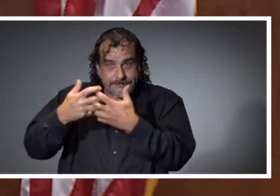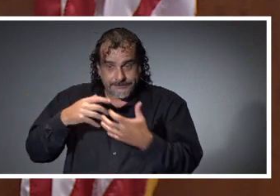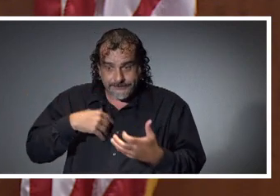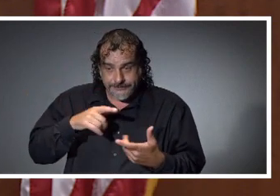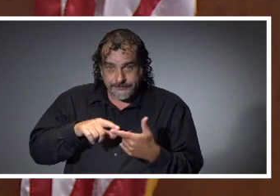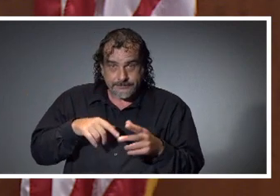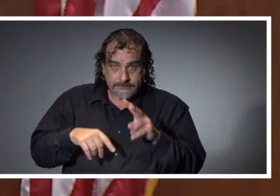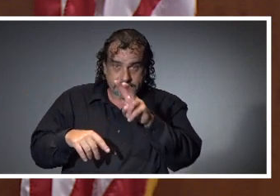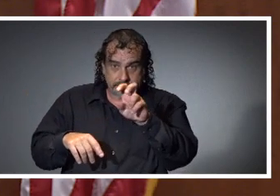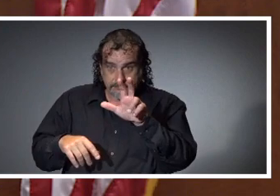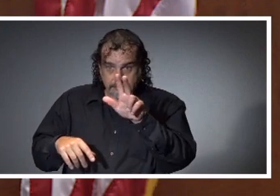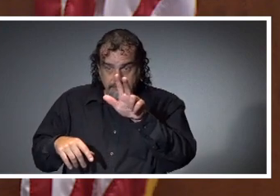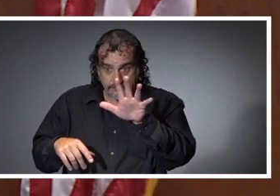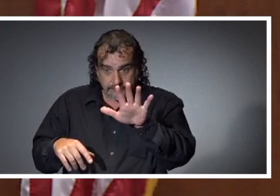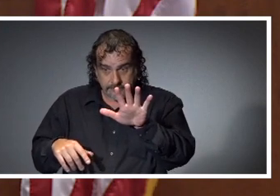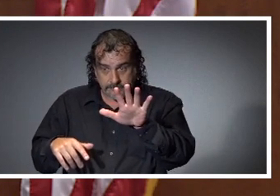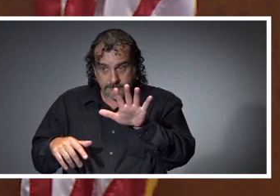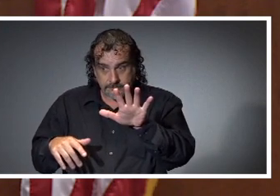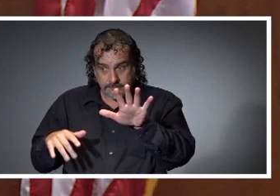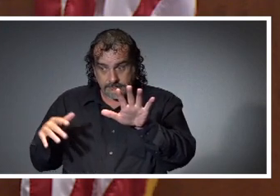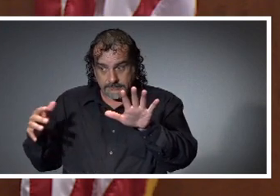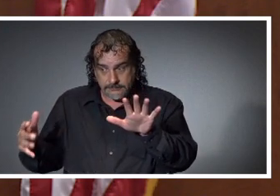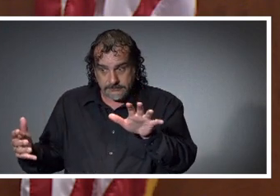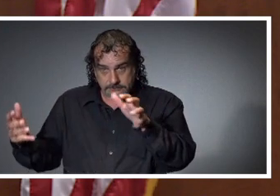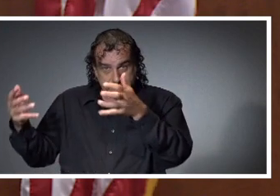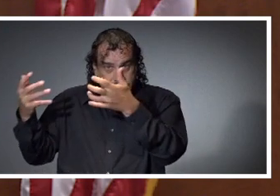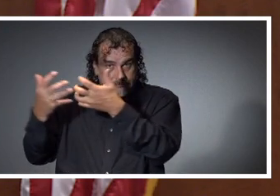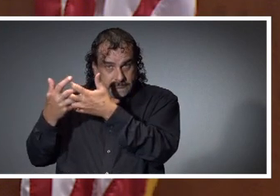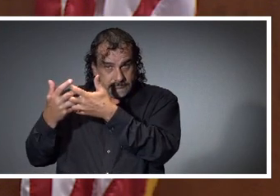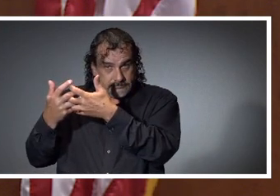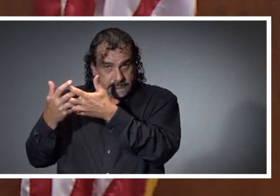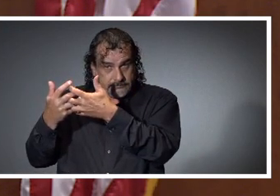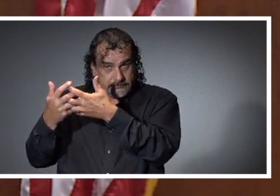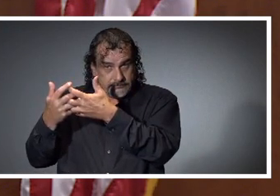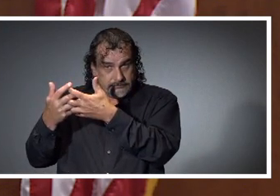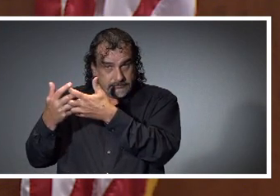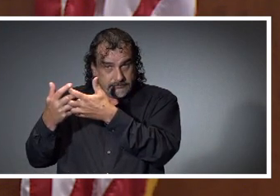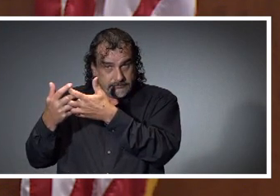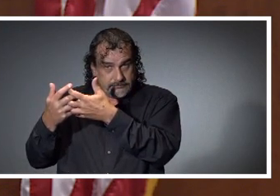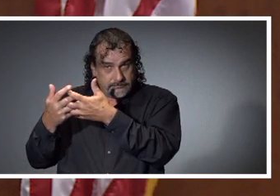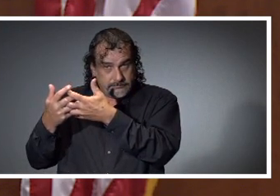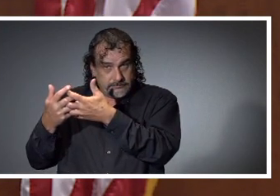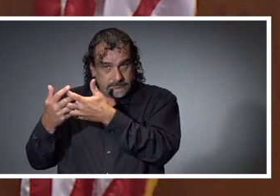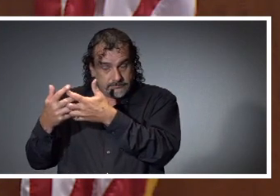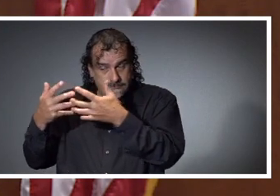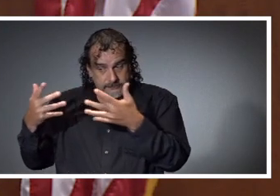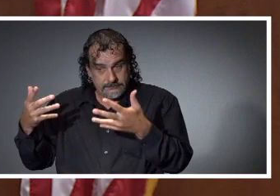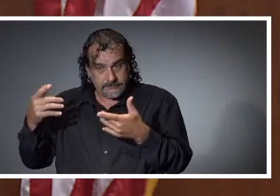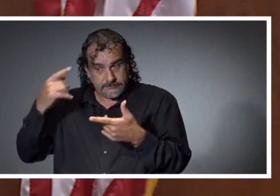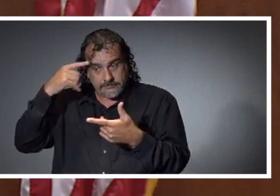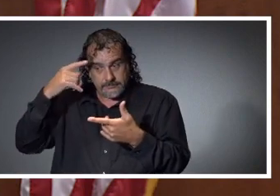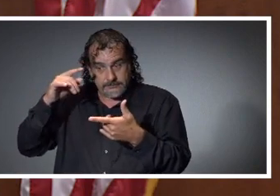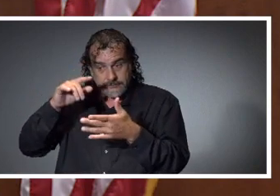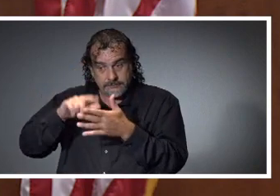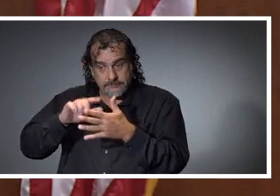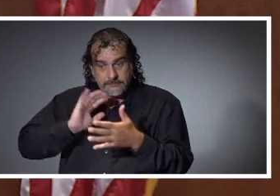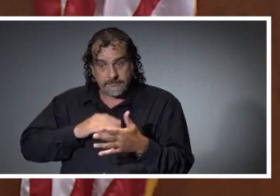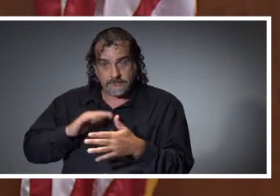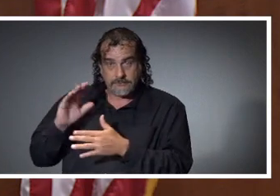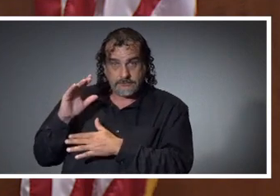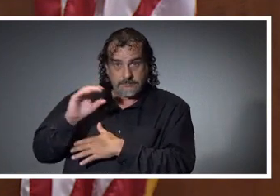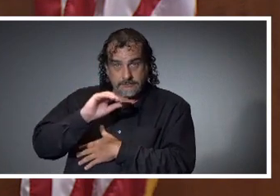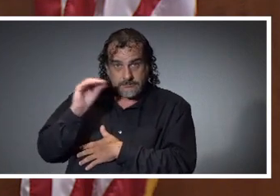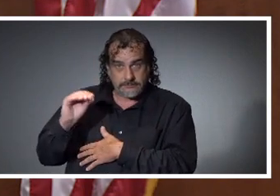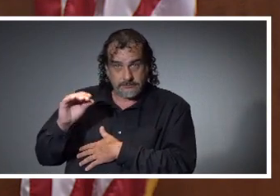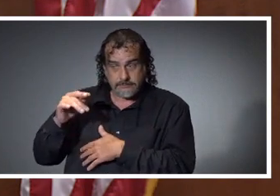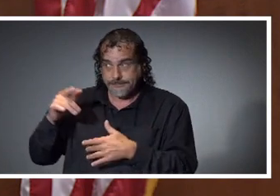currently paying in weekly contributions, would part of that count for the state's 25% match? And I